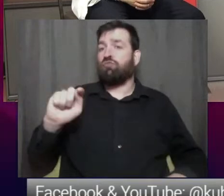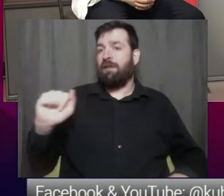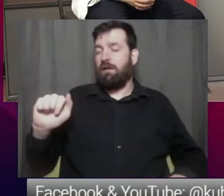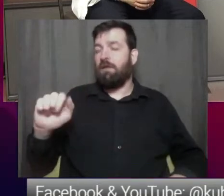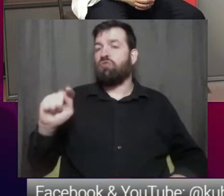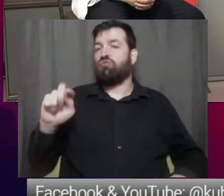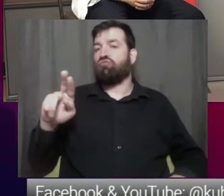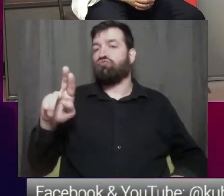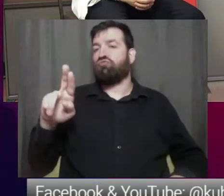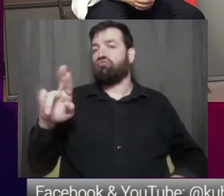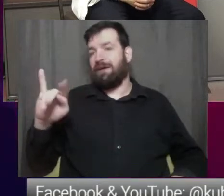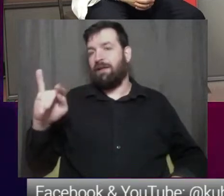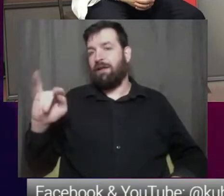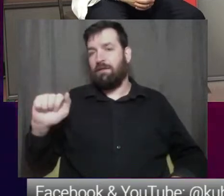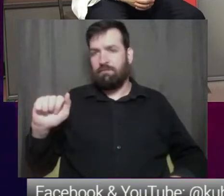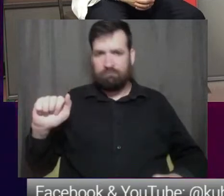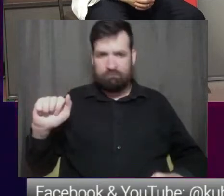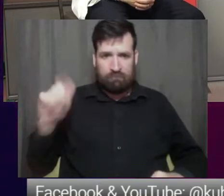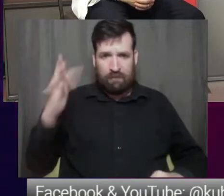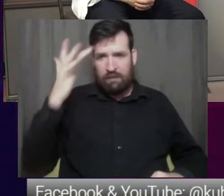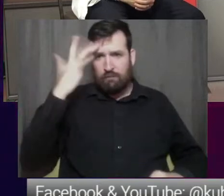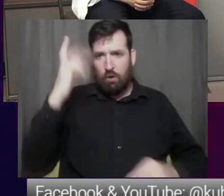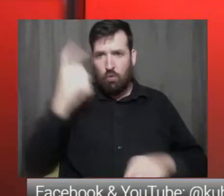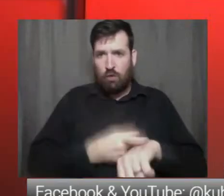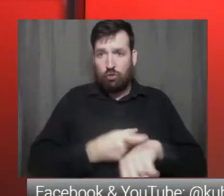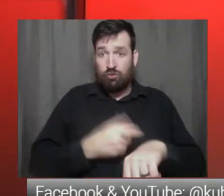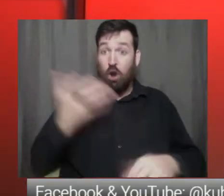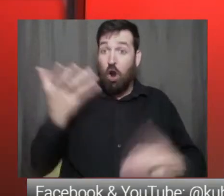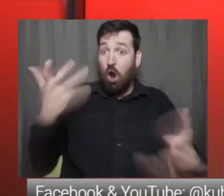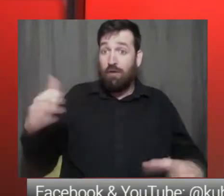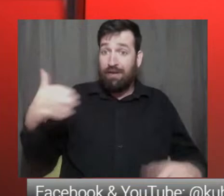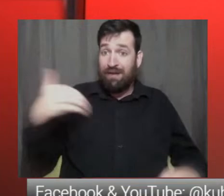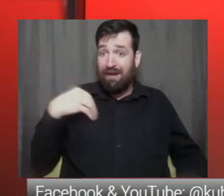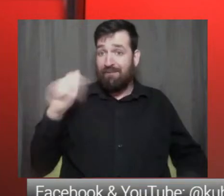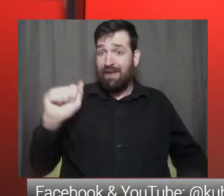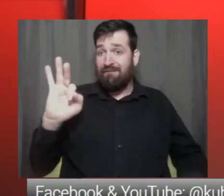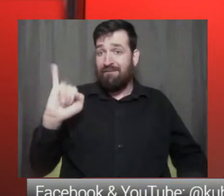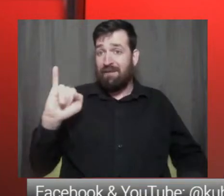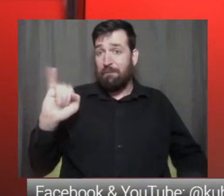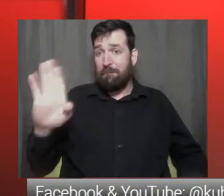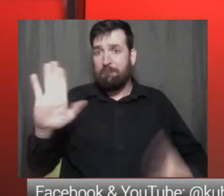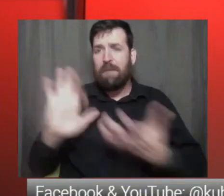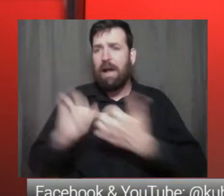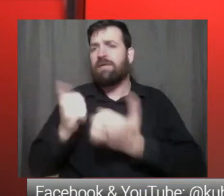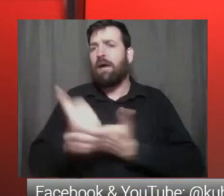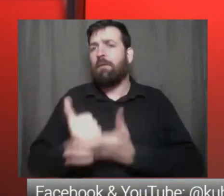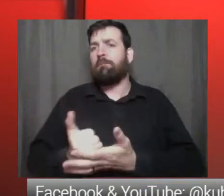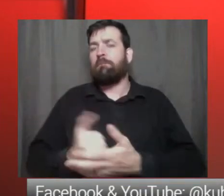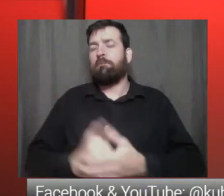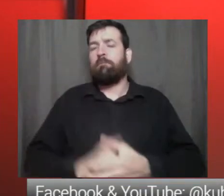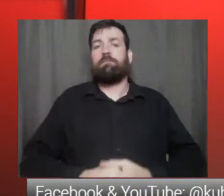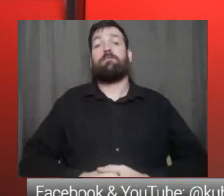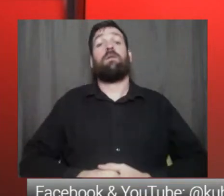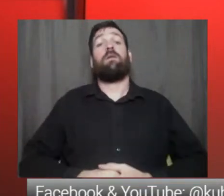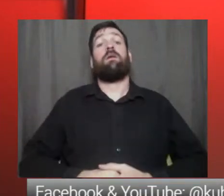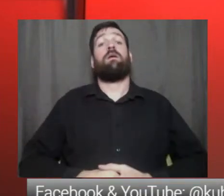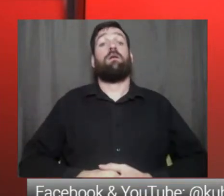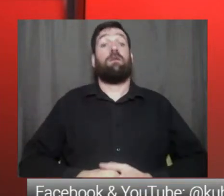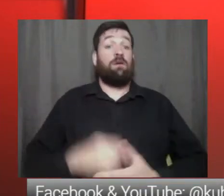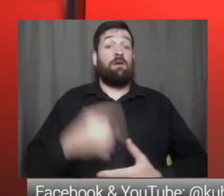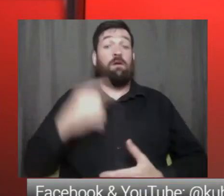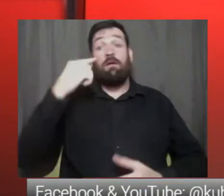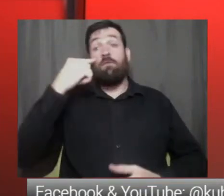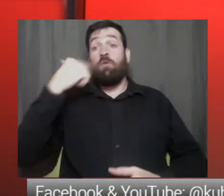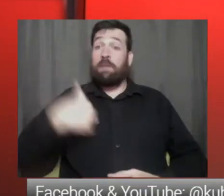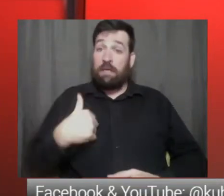does a smartwatch help you if you already have Afib? Yes, so it's helpful for me in patients that